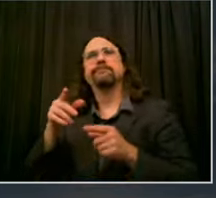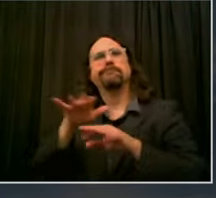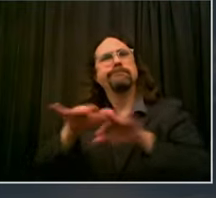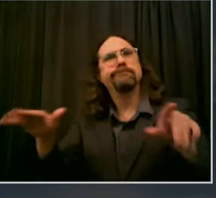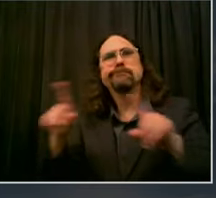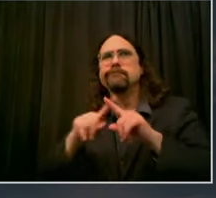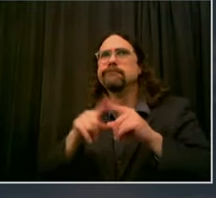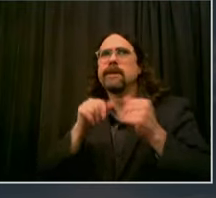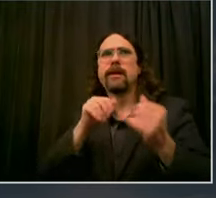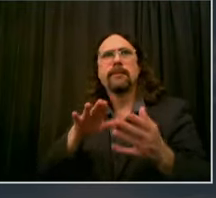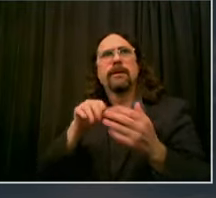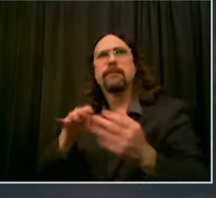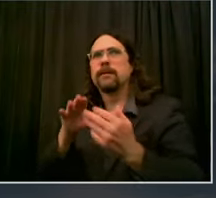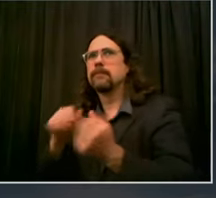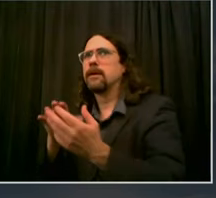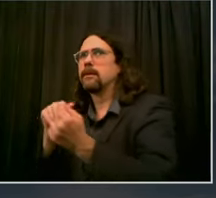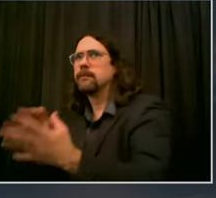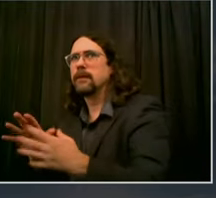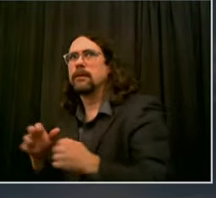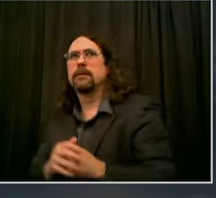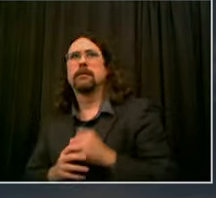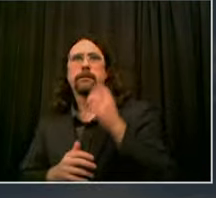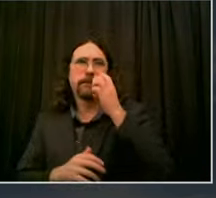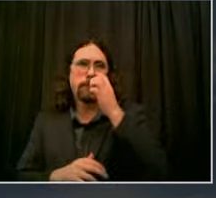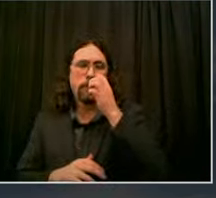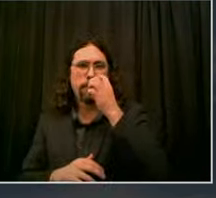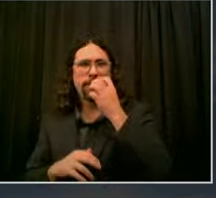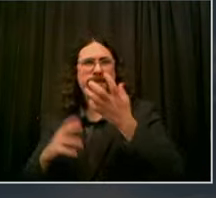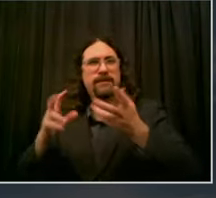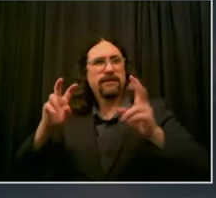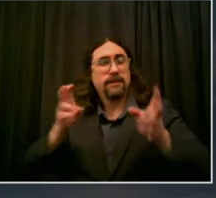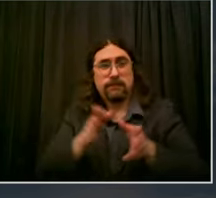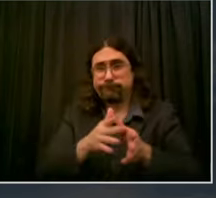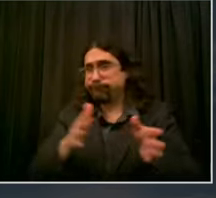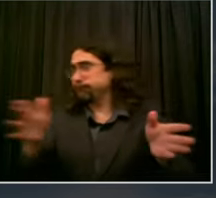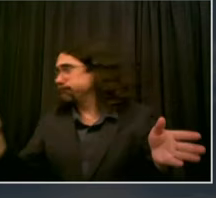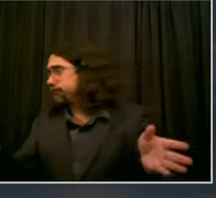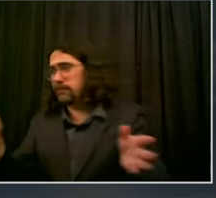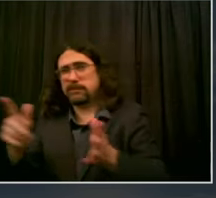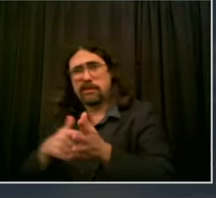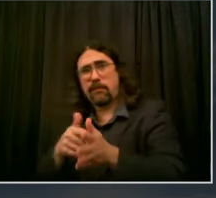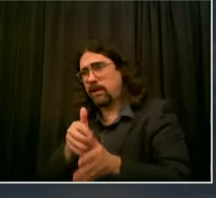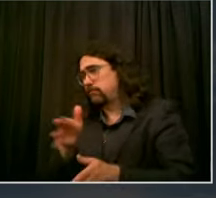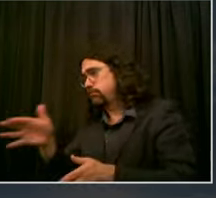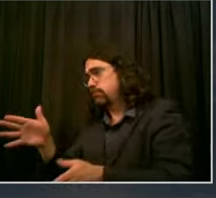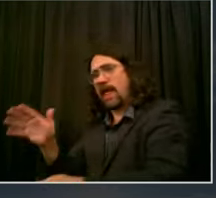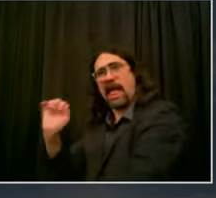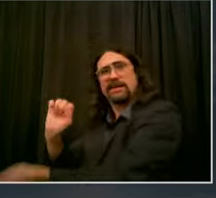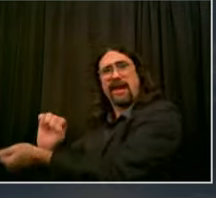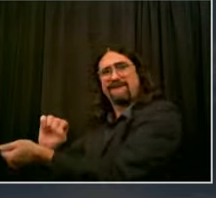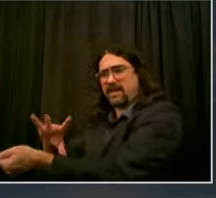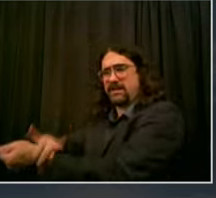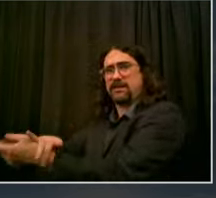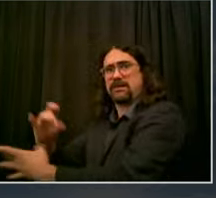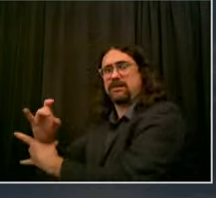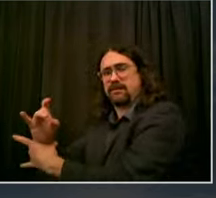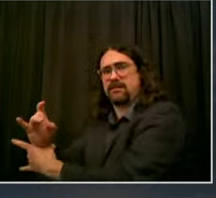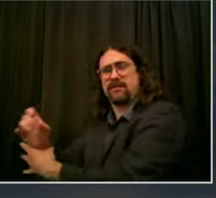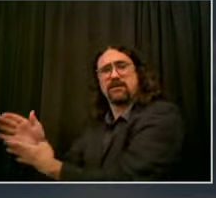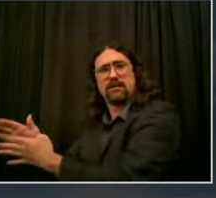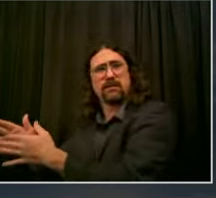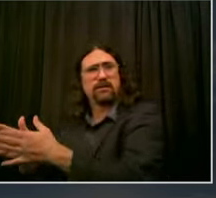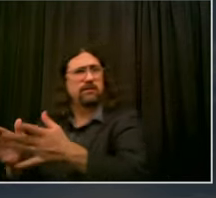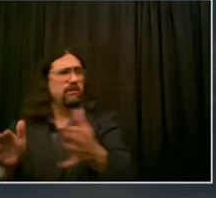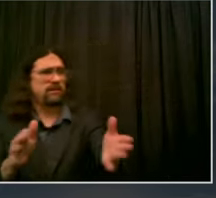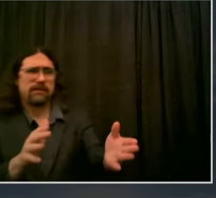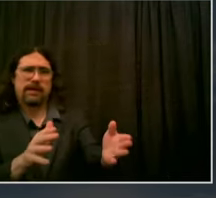from the same communities and want to help. Remember, we're a minority majority police department. We have an incredible opportunity here. And